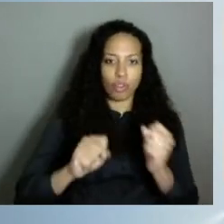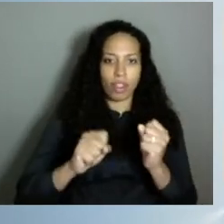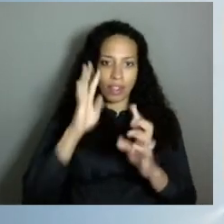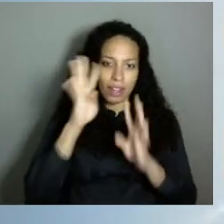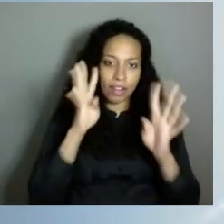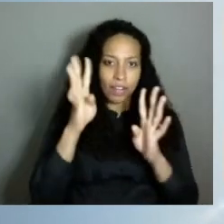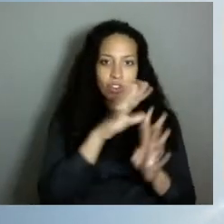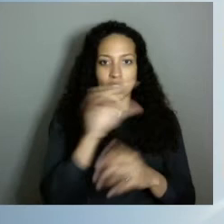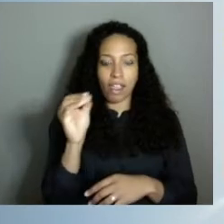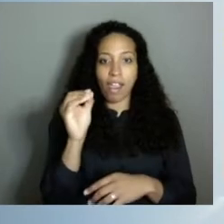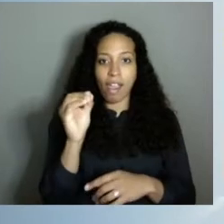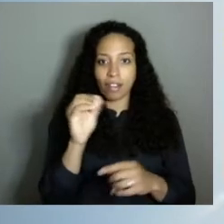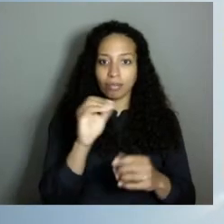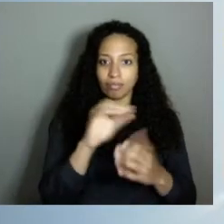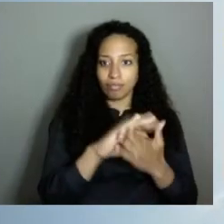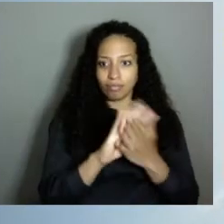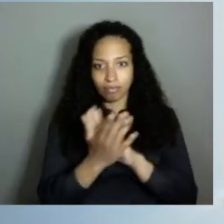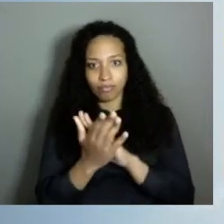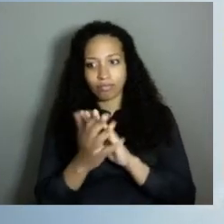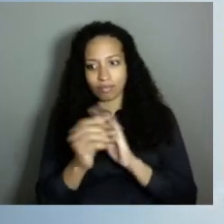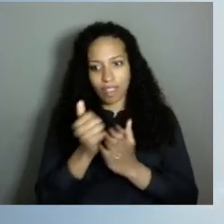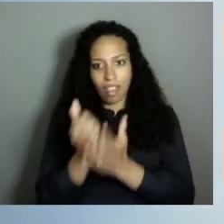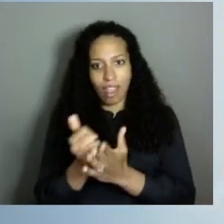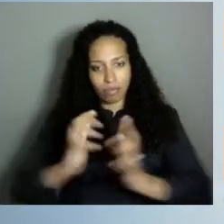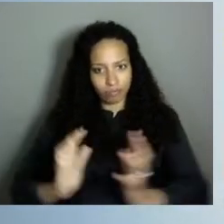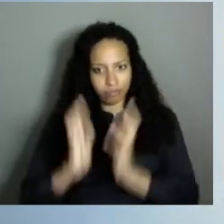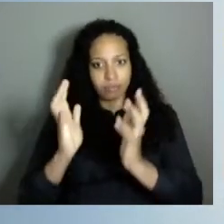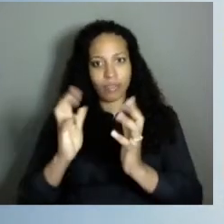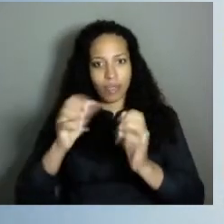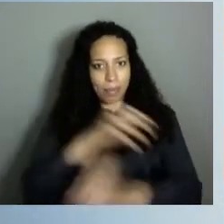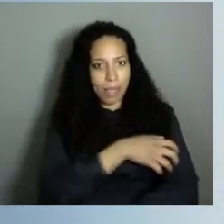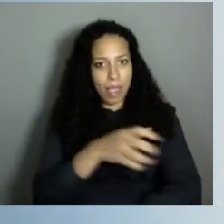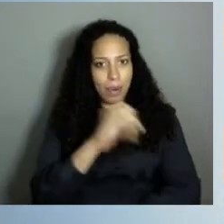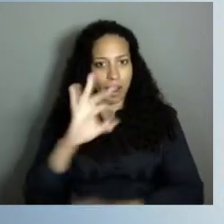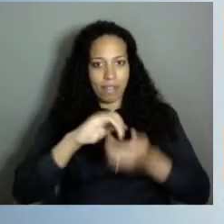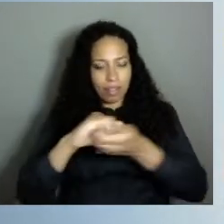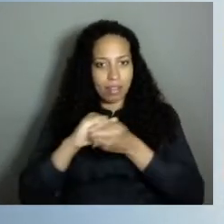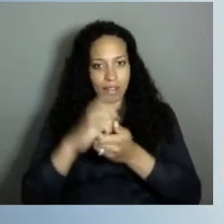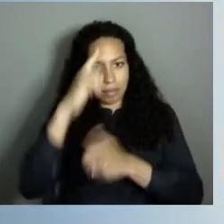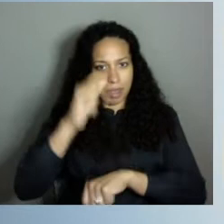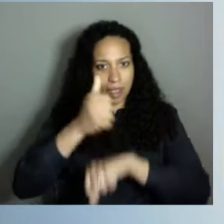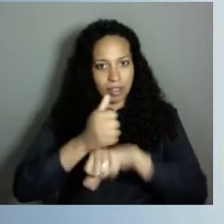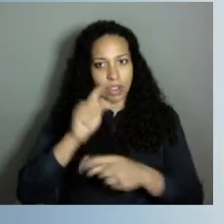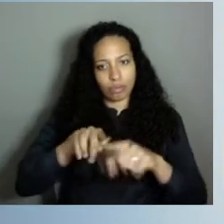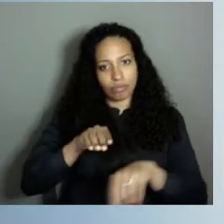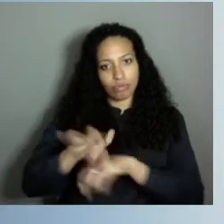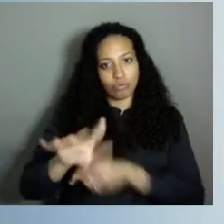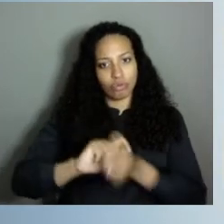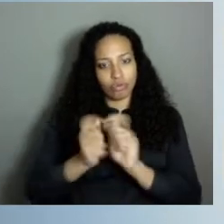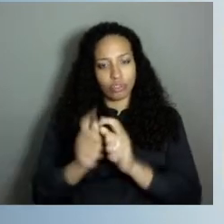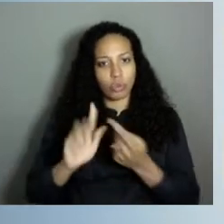turn and help bolster the power of a collective mindset to bring change to our client.